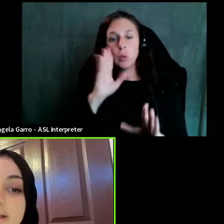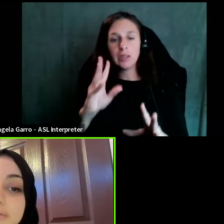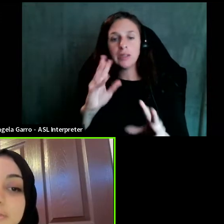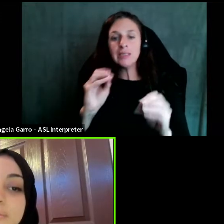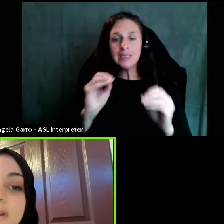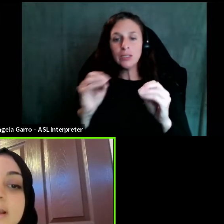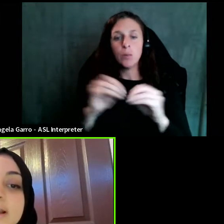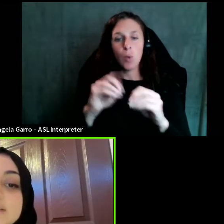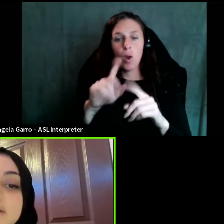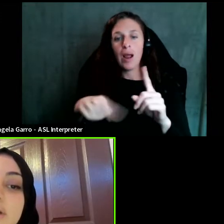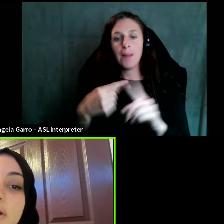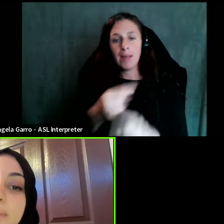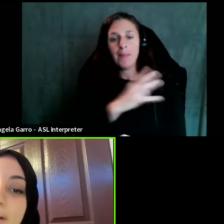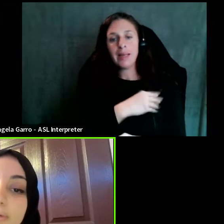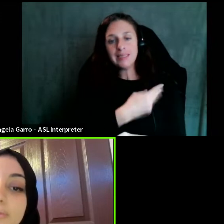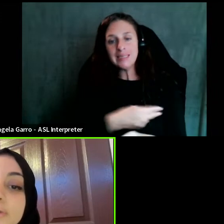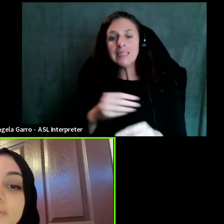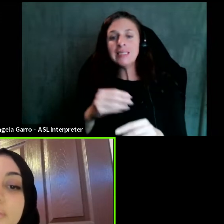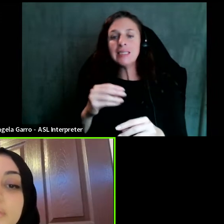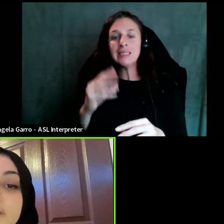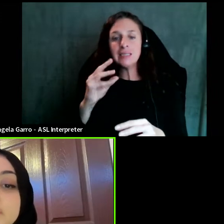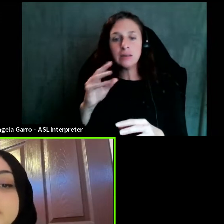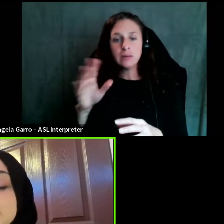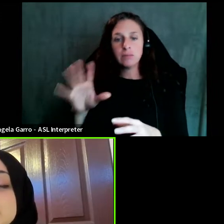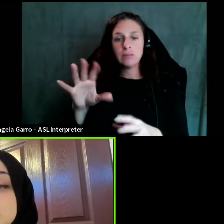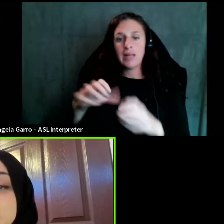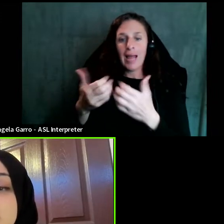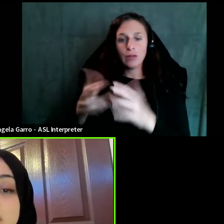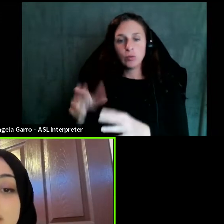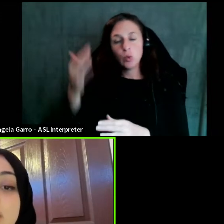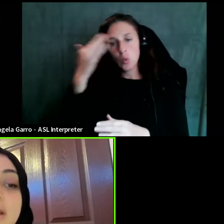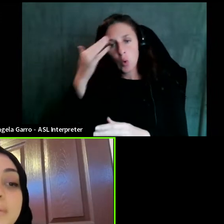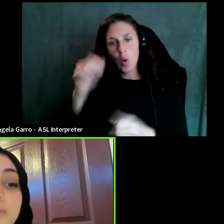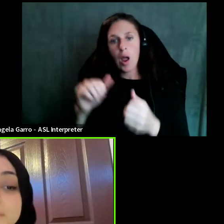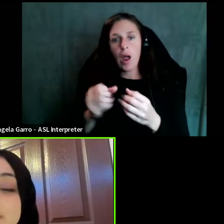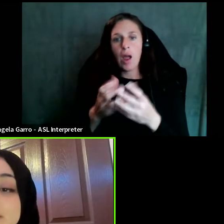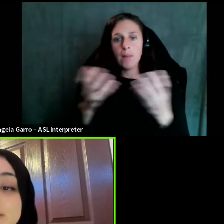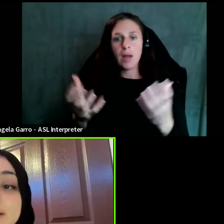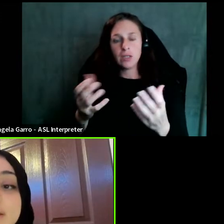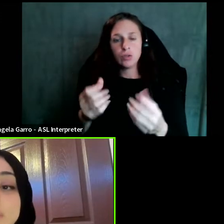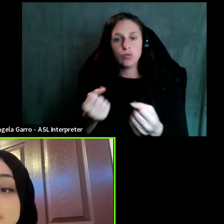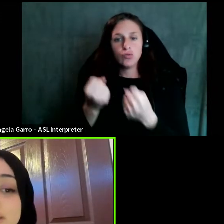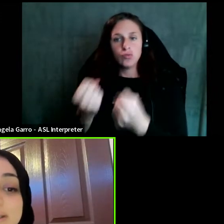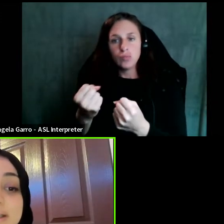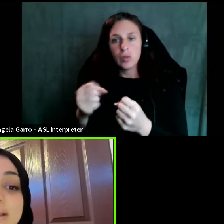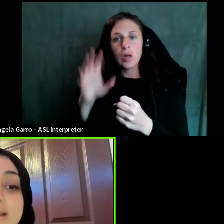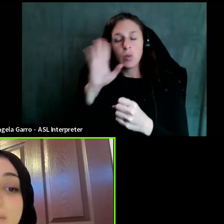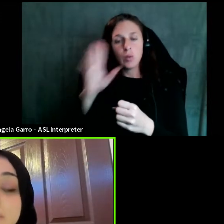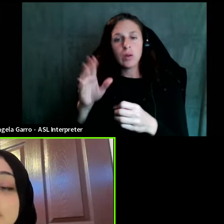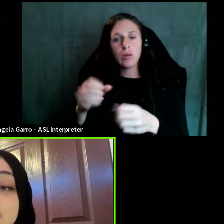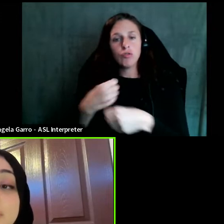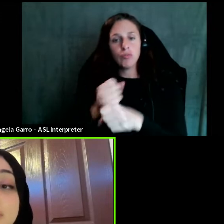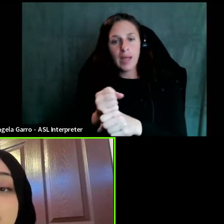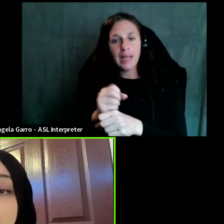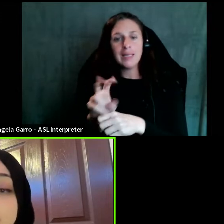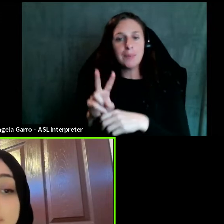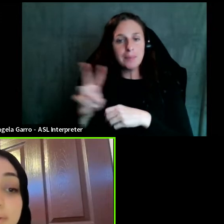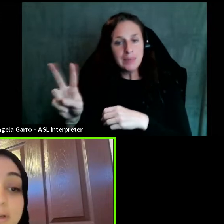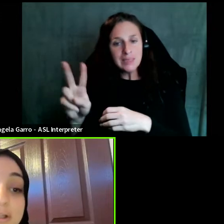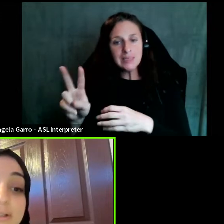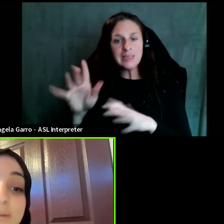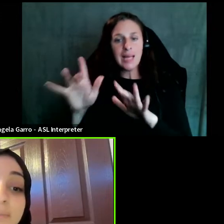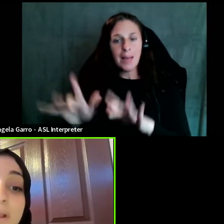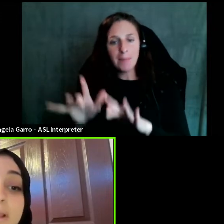experience in their classrooms, as they know how powerful of a role that will play in creating more peace and understanding and empathy among